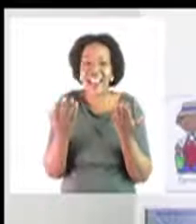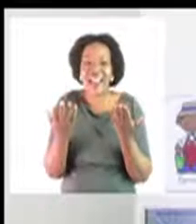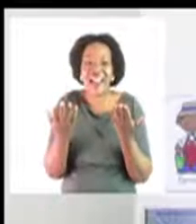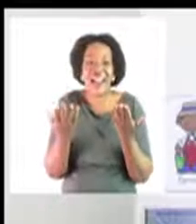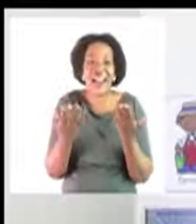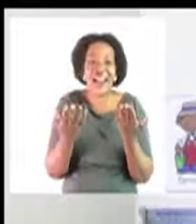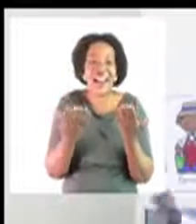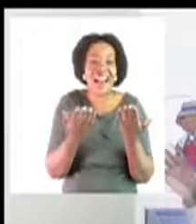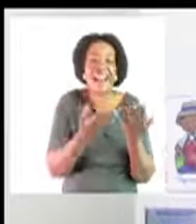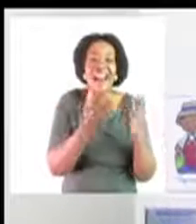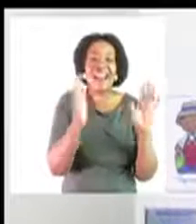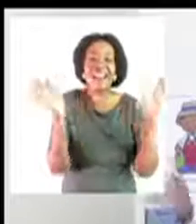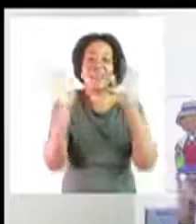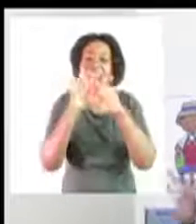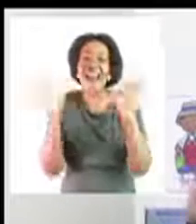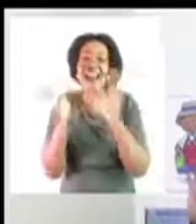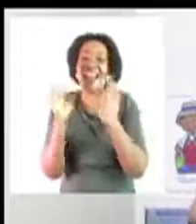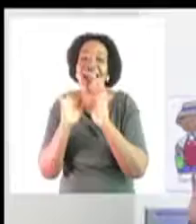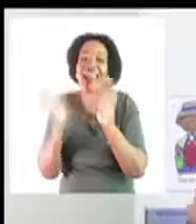next time.